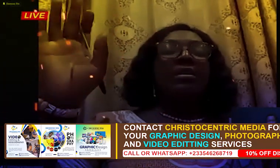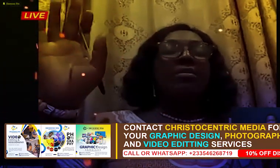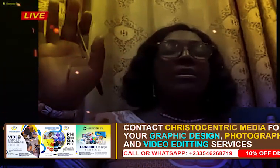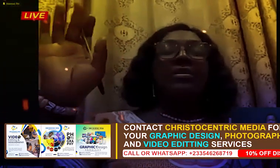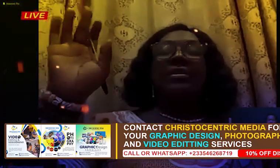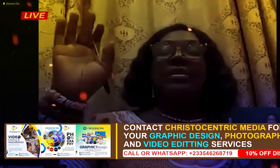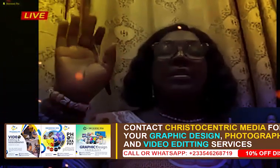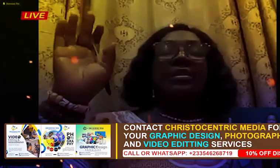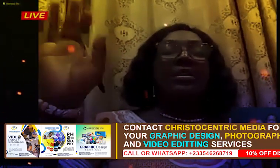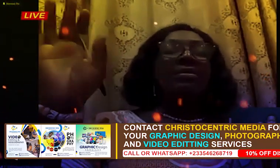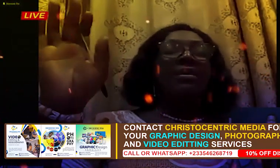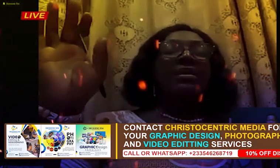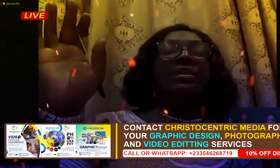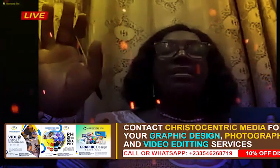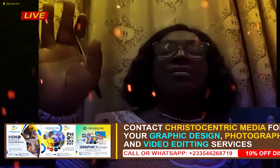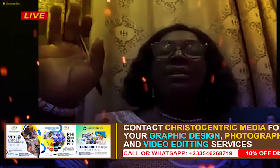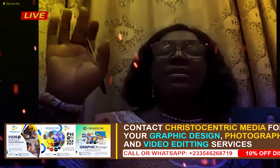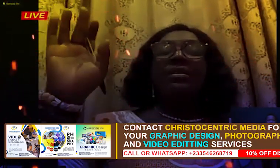know.